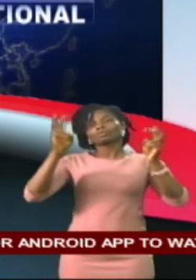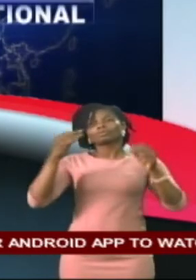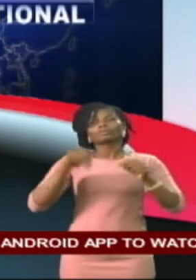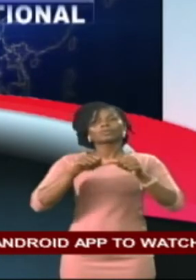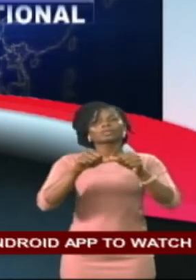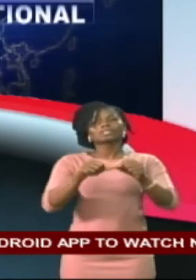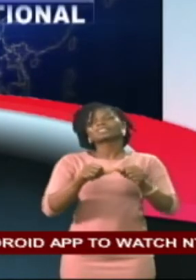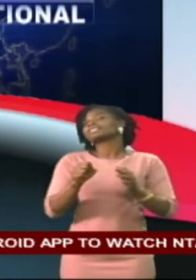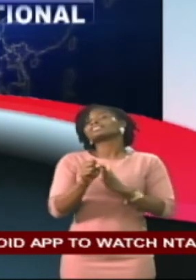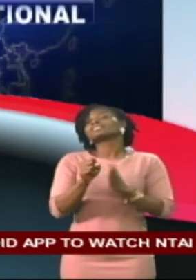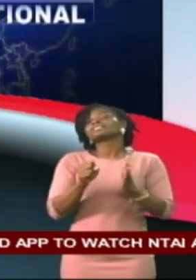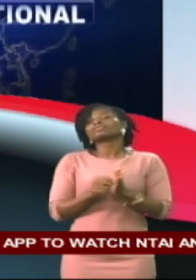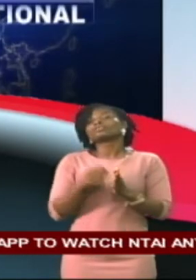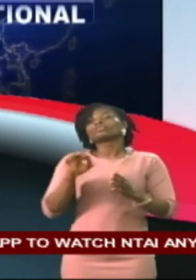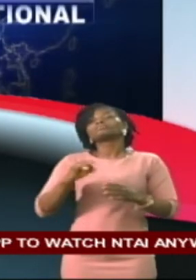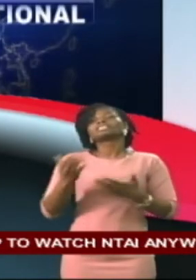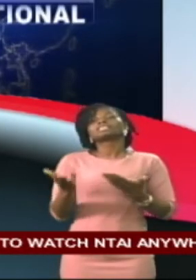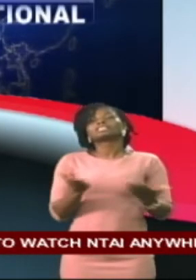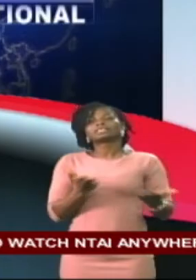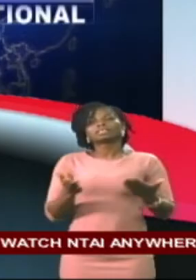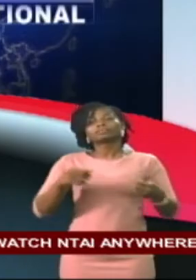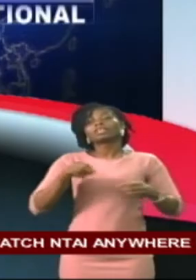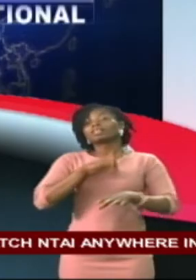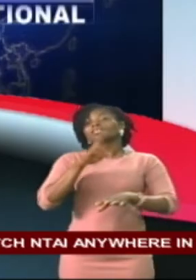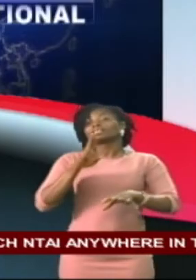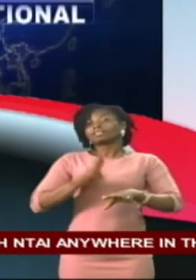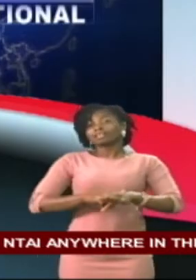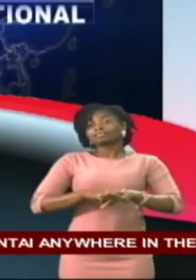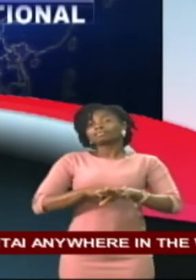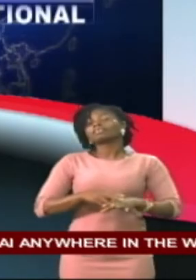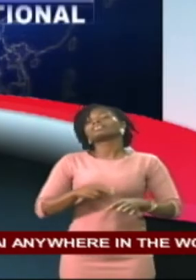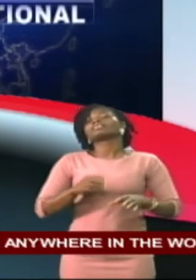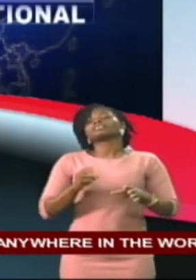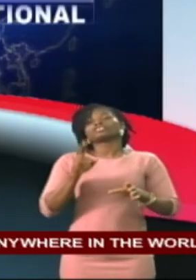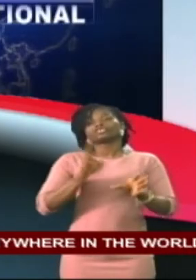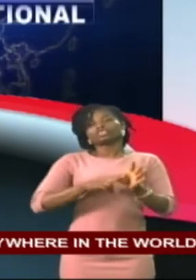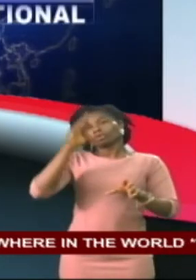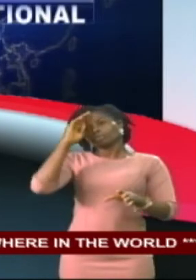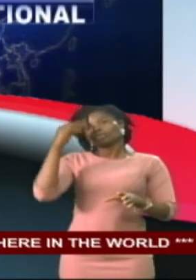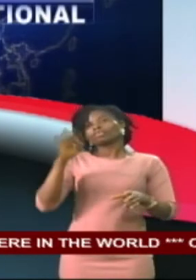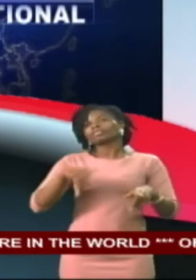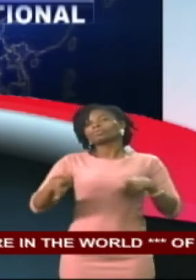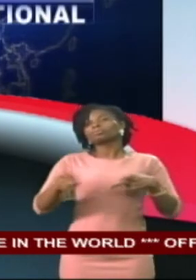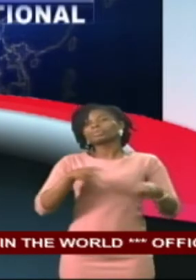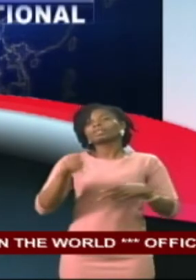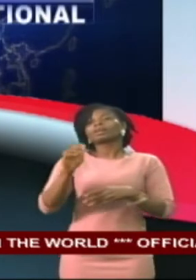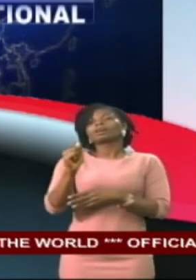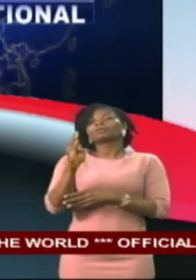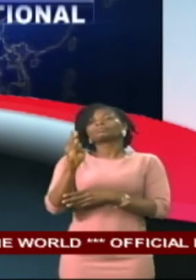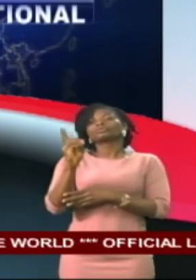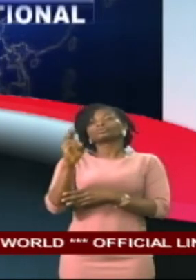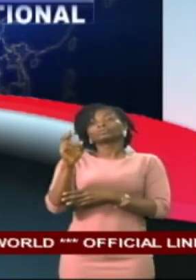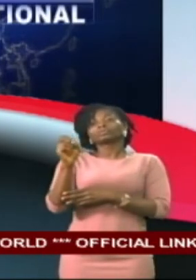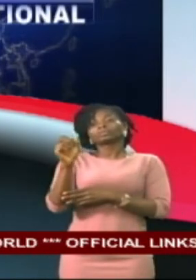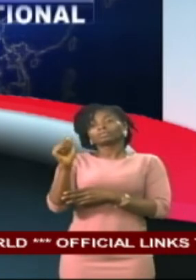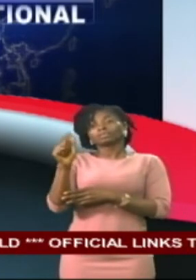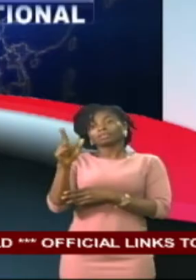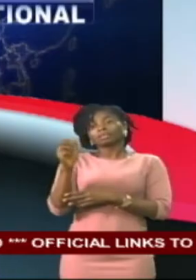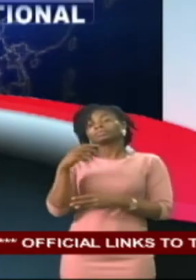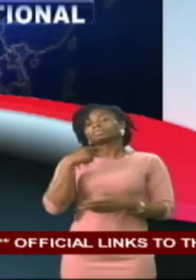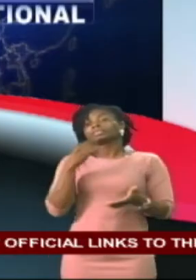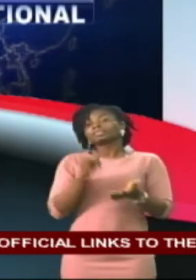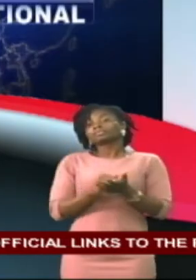stay of the service chiefs. National chairman of the party, Abdul Salam Abdulkadri, stated this while briefing the